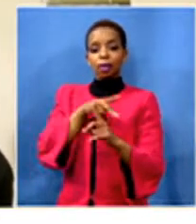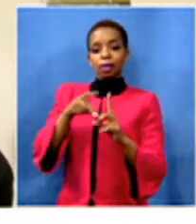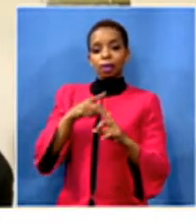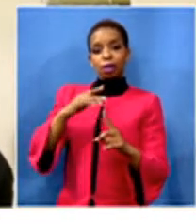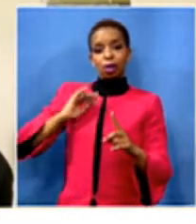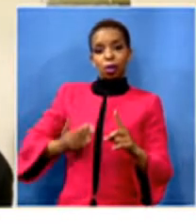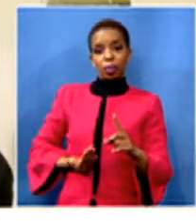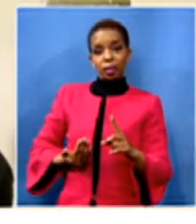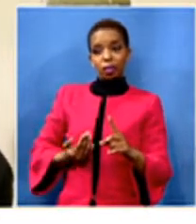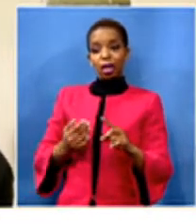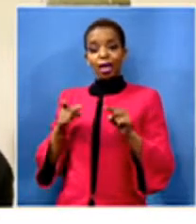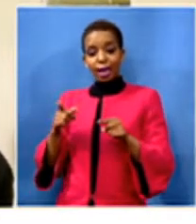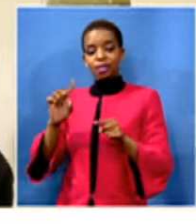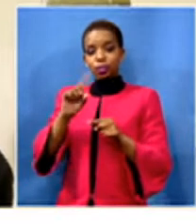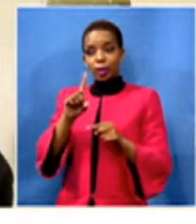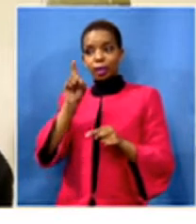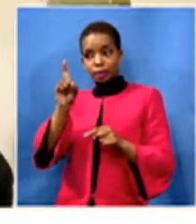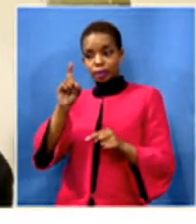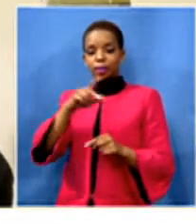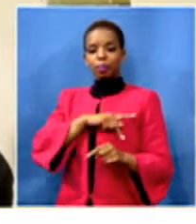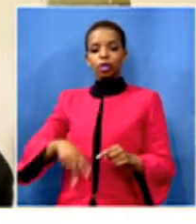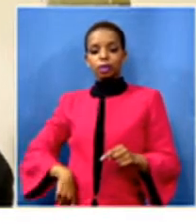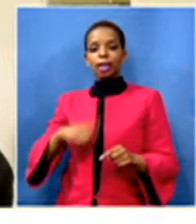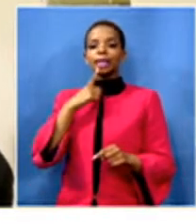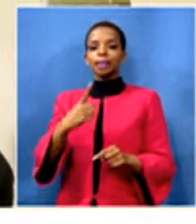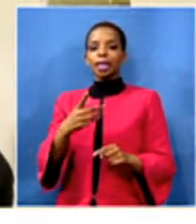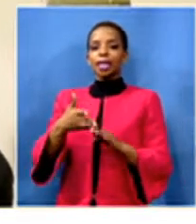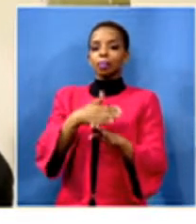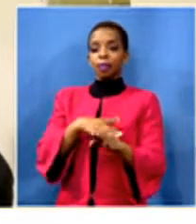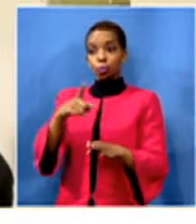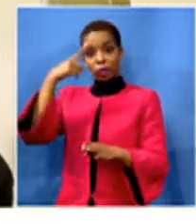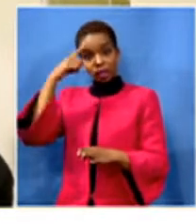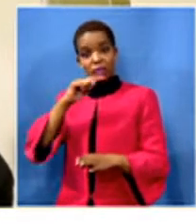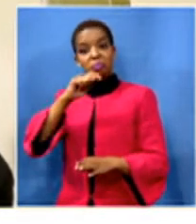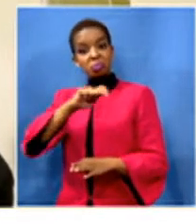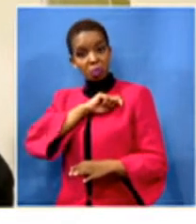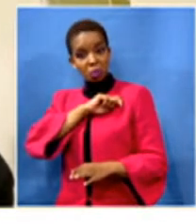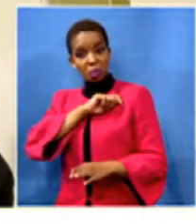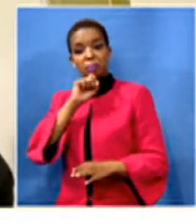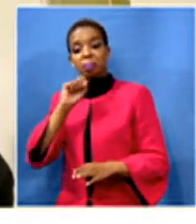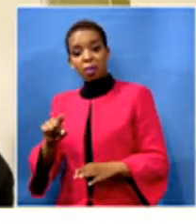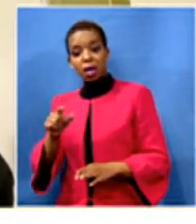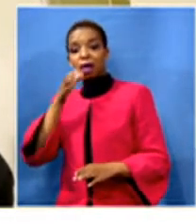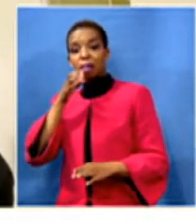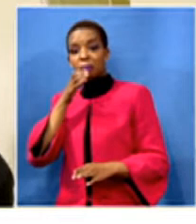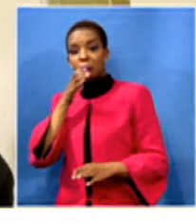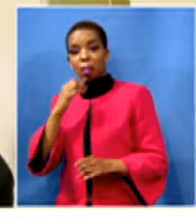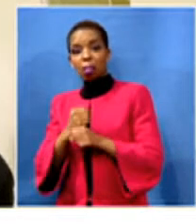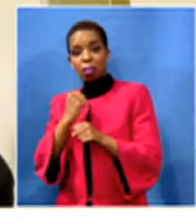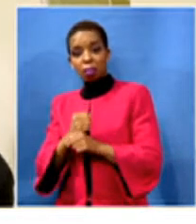to be relooked at. Do you find that there is evidence that, in fact, there is an increase when there is alcohol